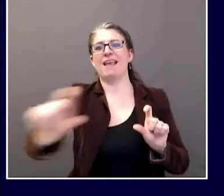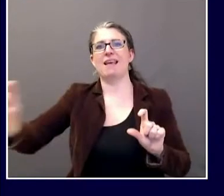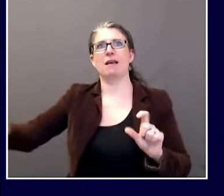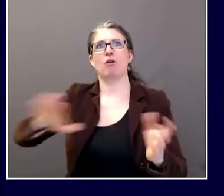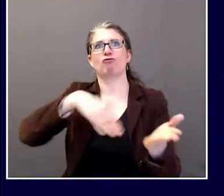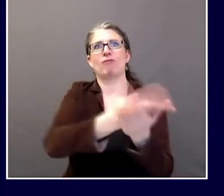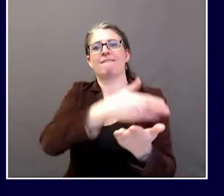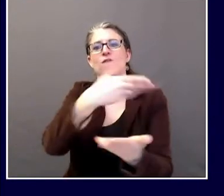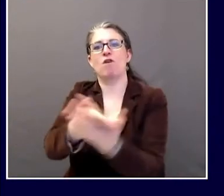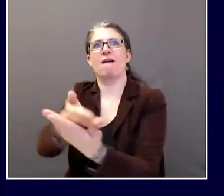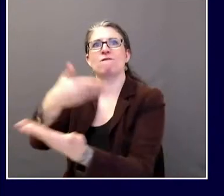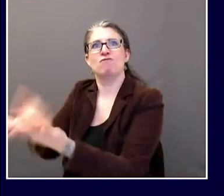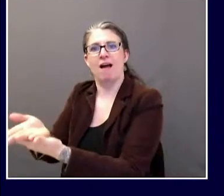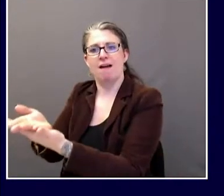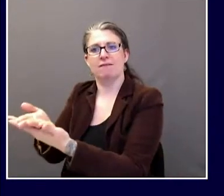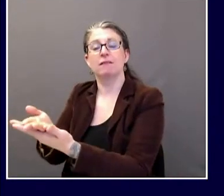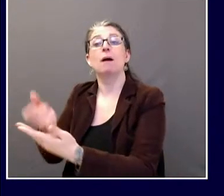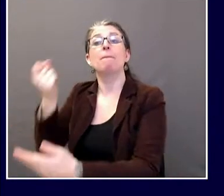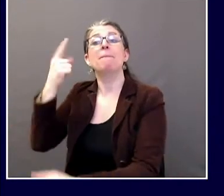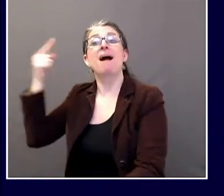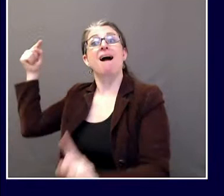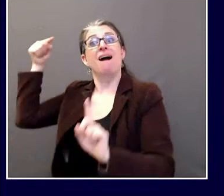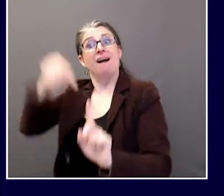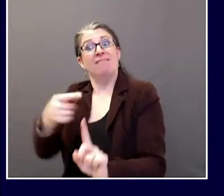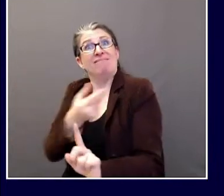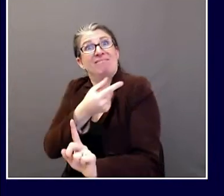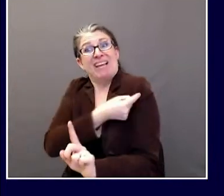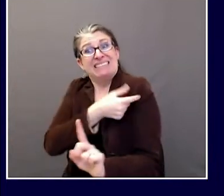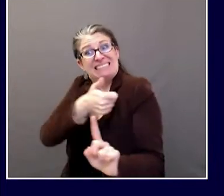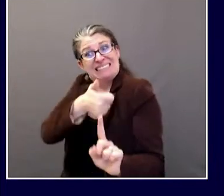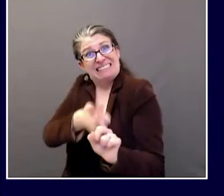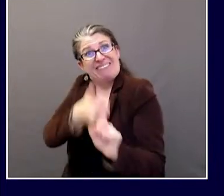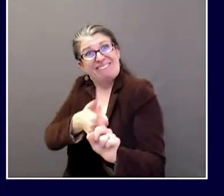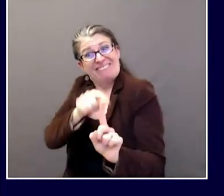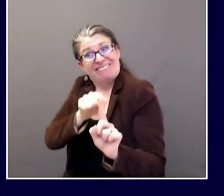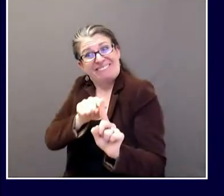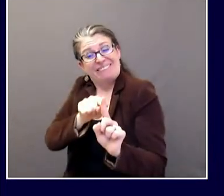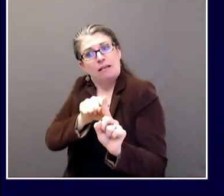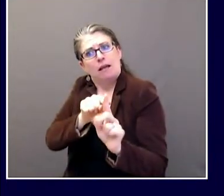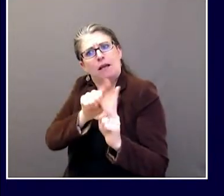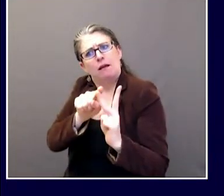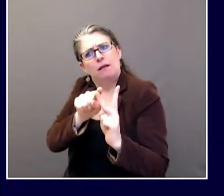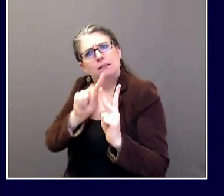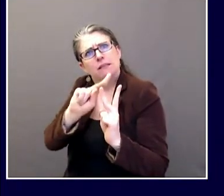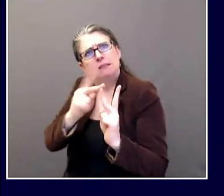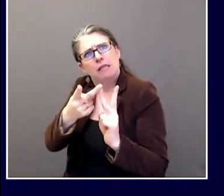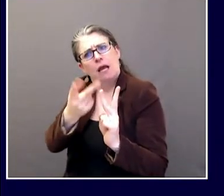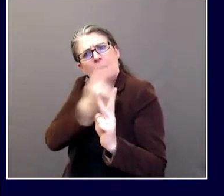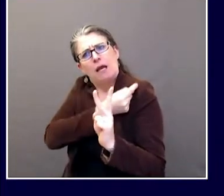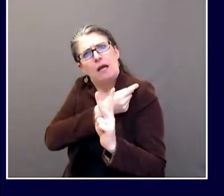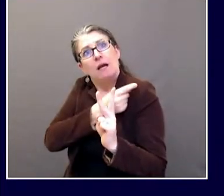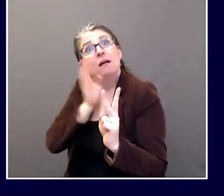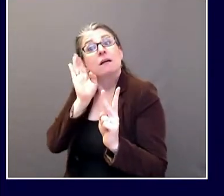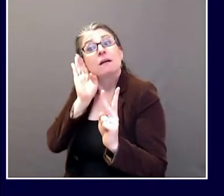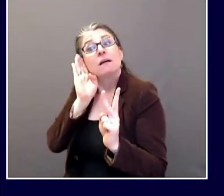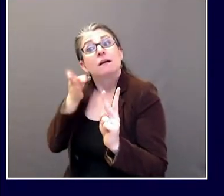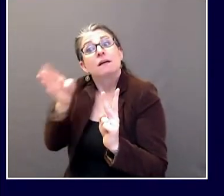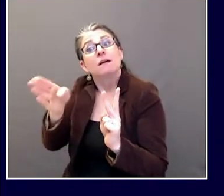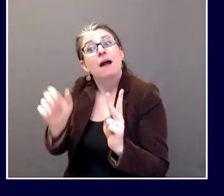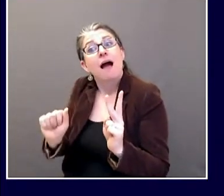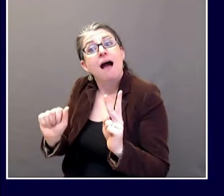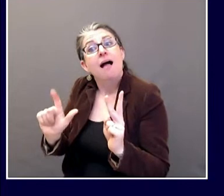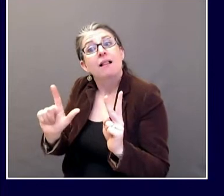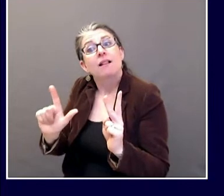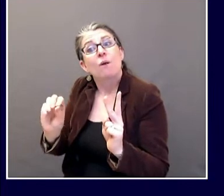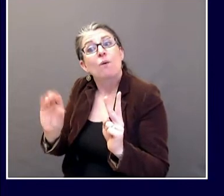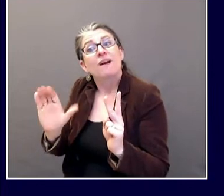to second doses as well as future doses, does not necessarily mean that those doses have come into the state. In fact,